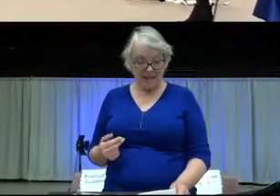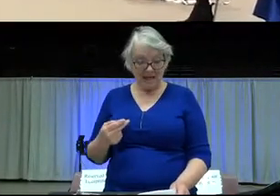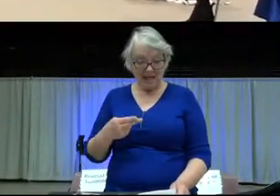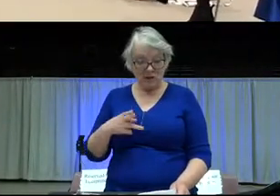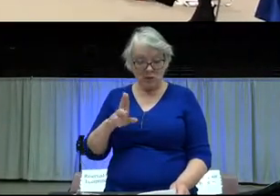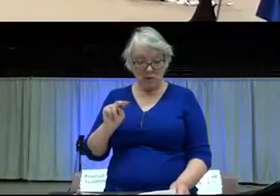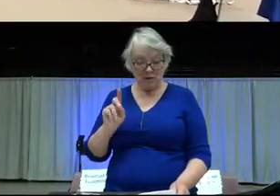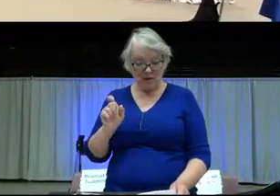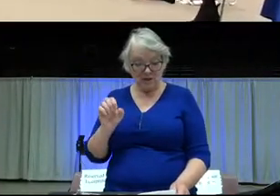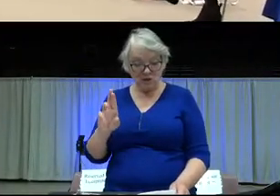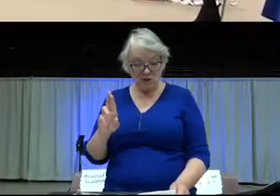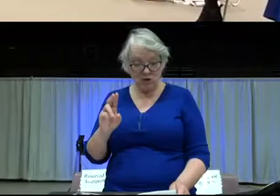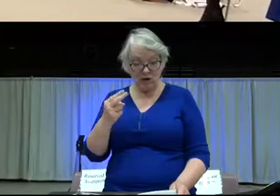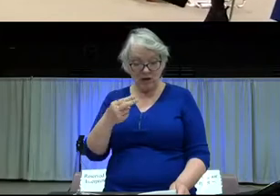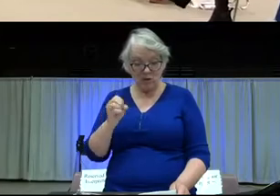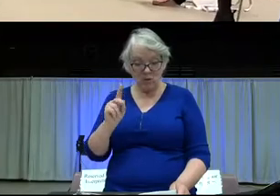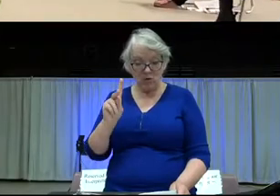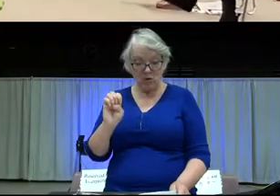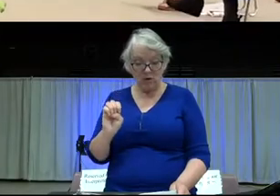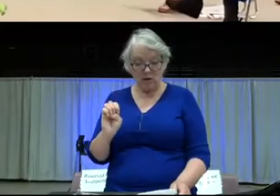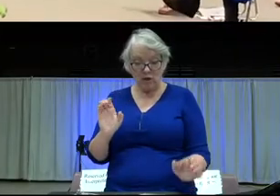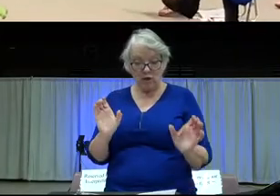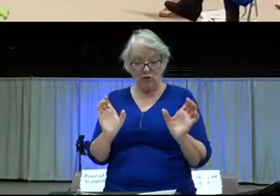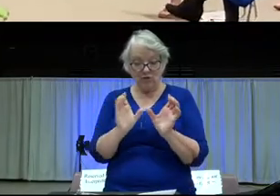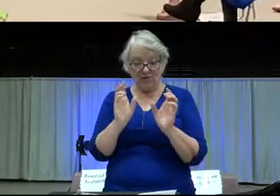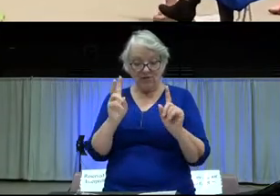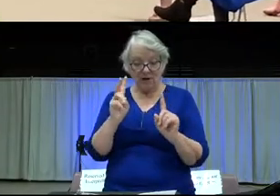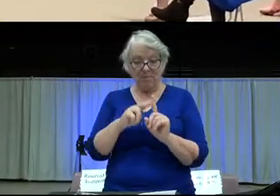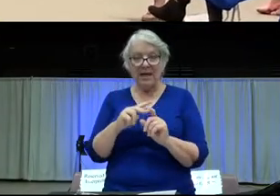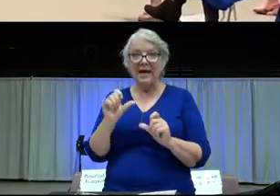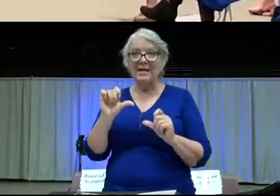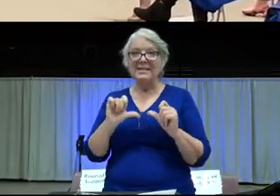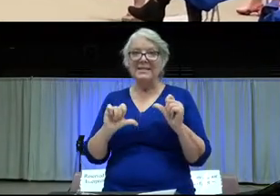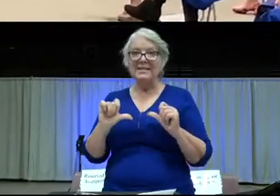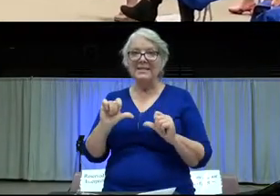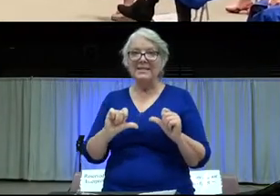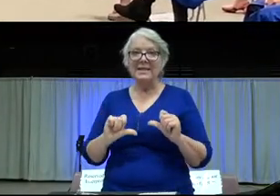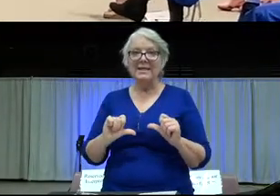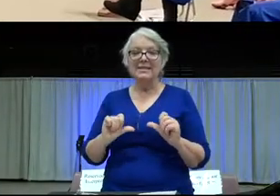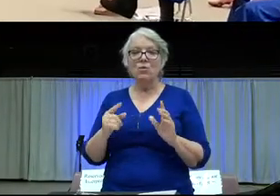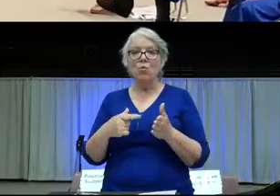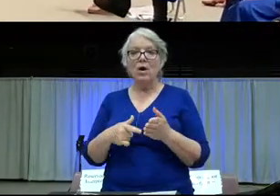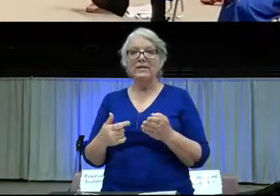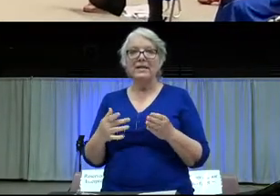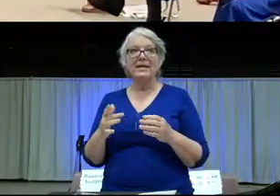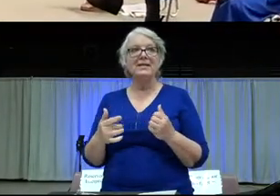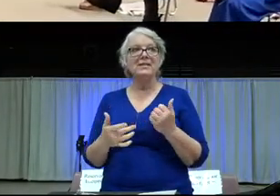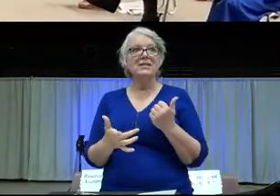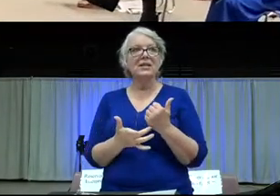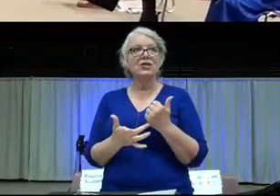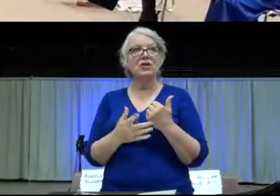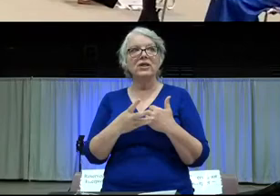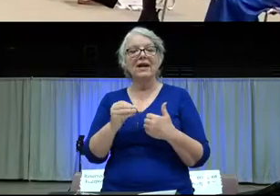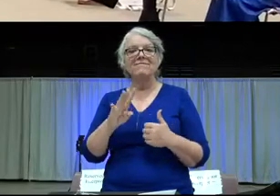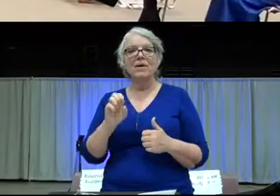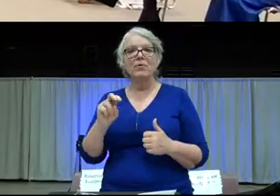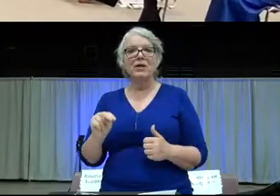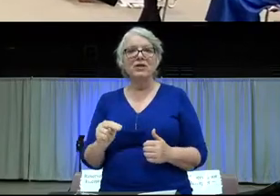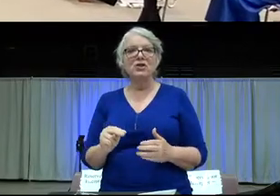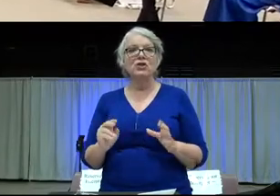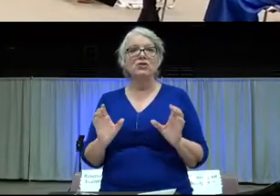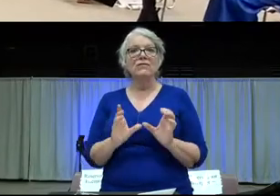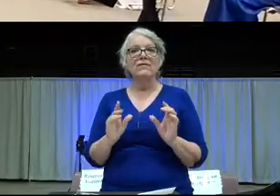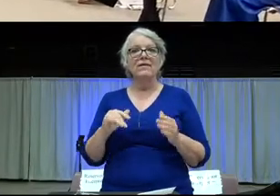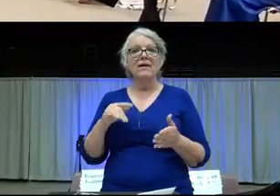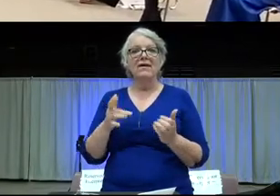Hunter Hoke, Certificate of Applied Science, Welding Technology and Fabrication, Certificate of Technical Studies, Welding and Fabrication,